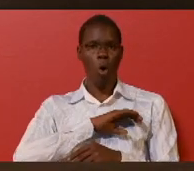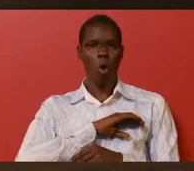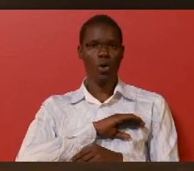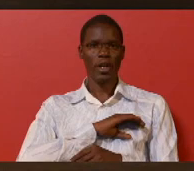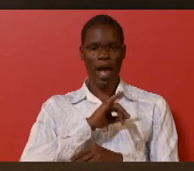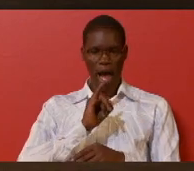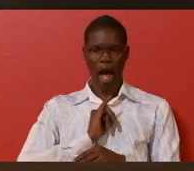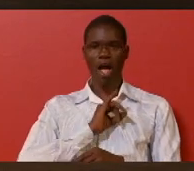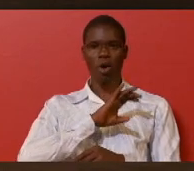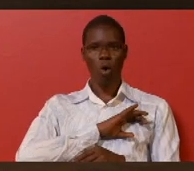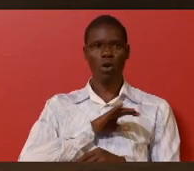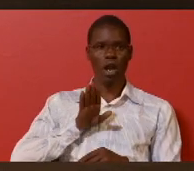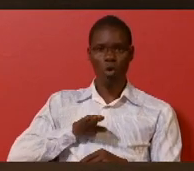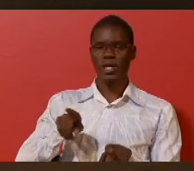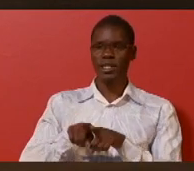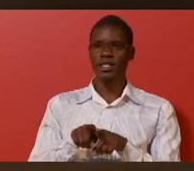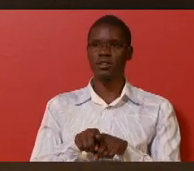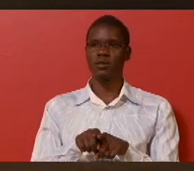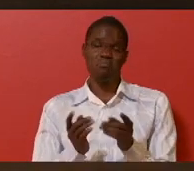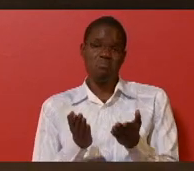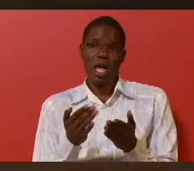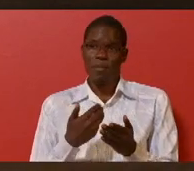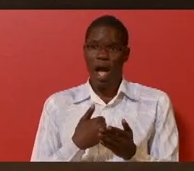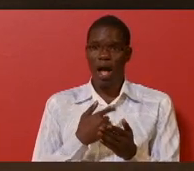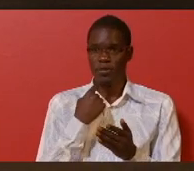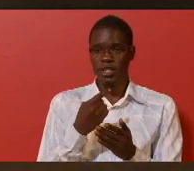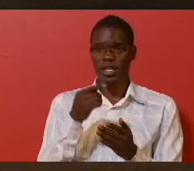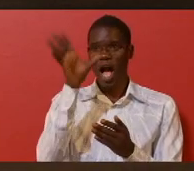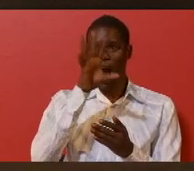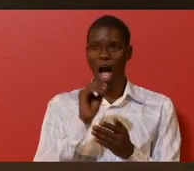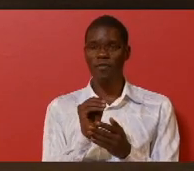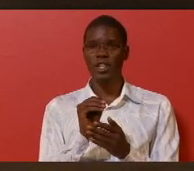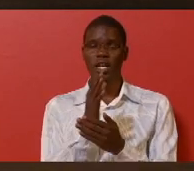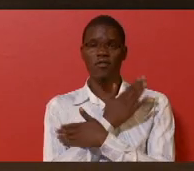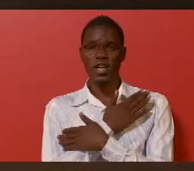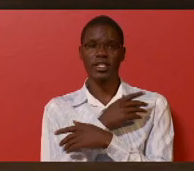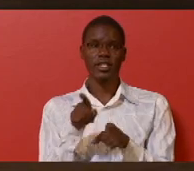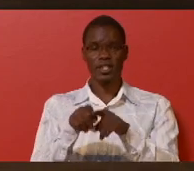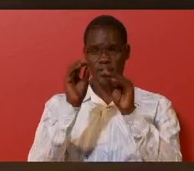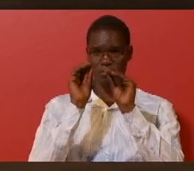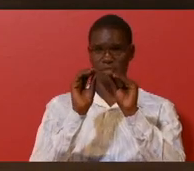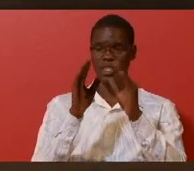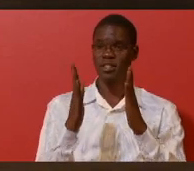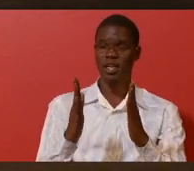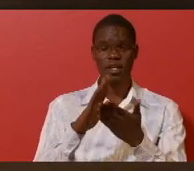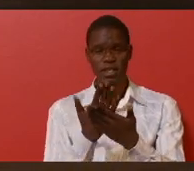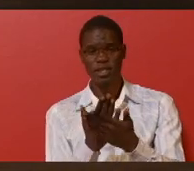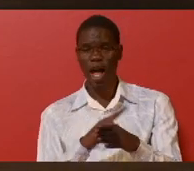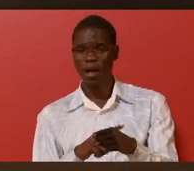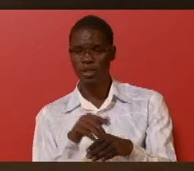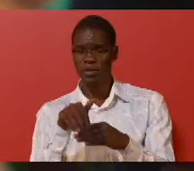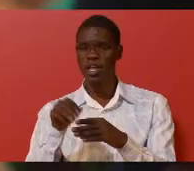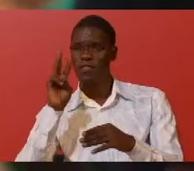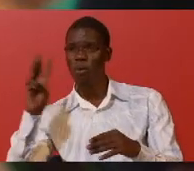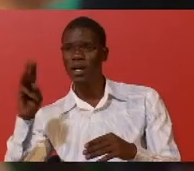woman. And as I've spoken to many of my African friends and scholars, sometimes people in the West